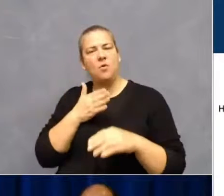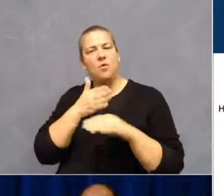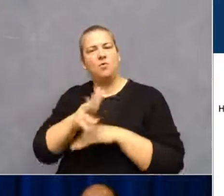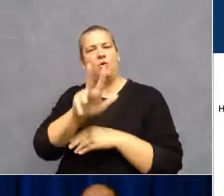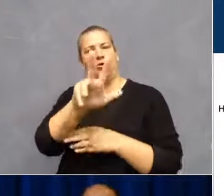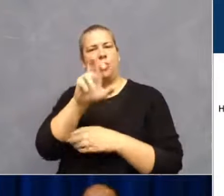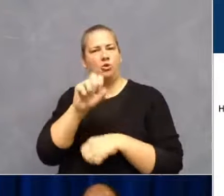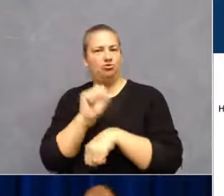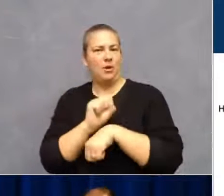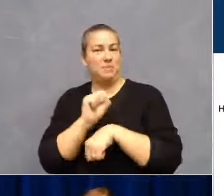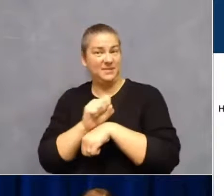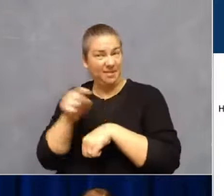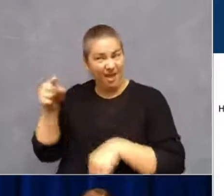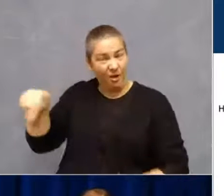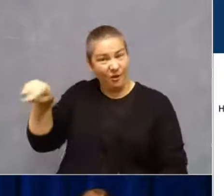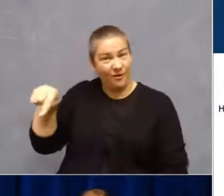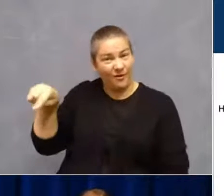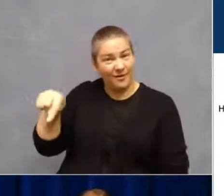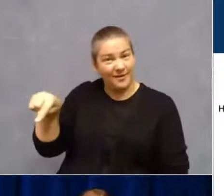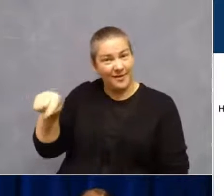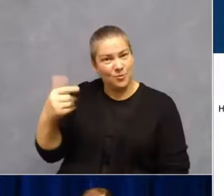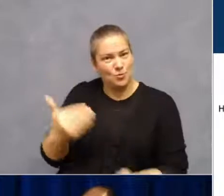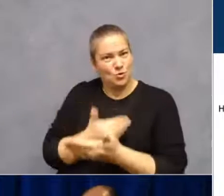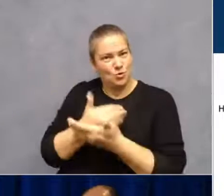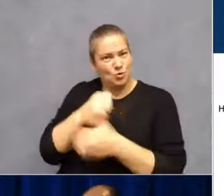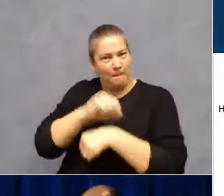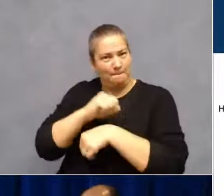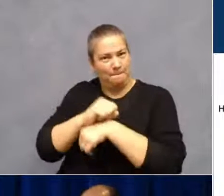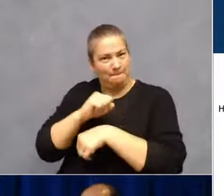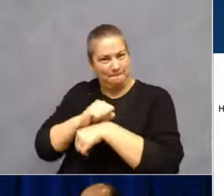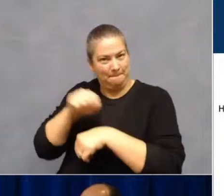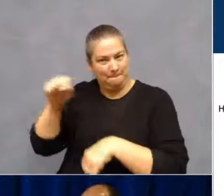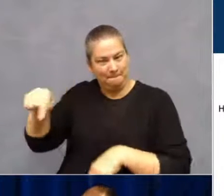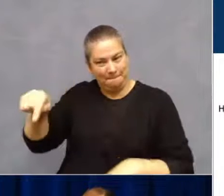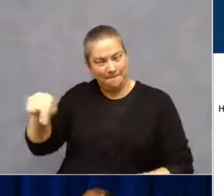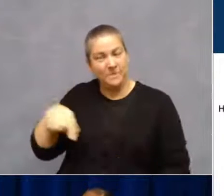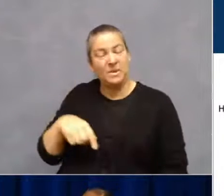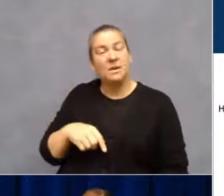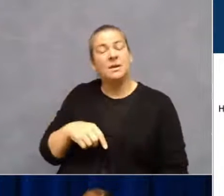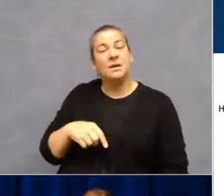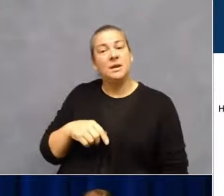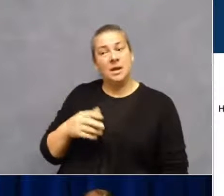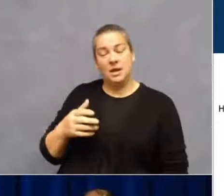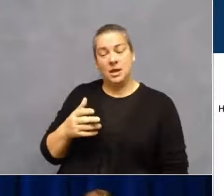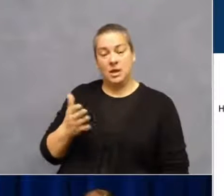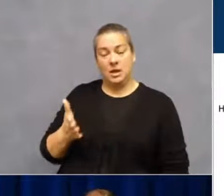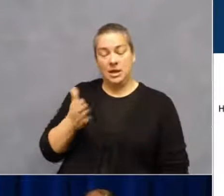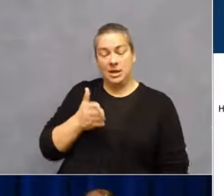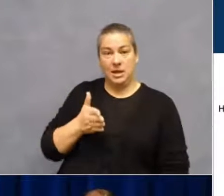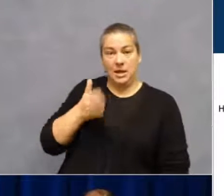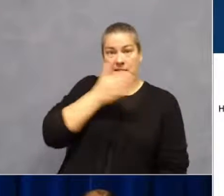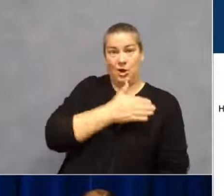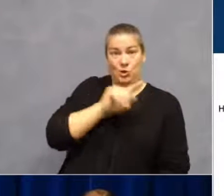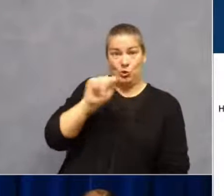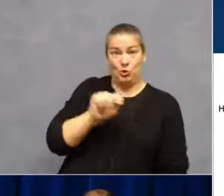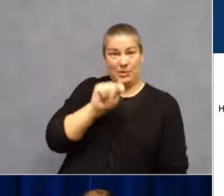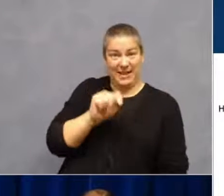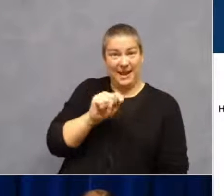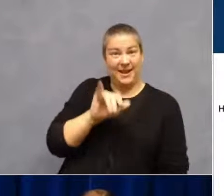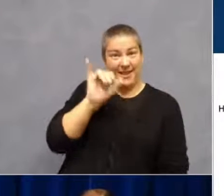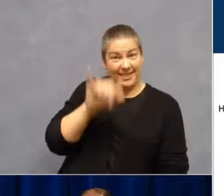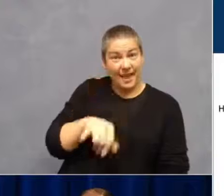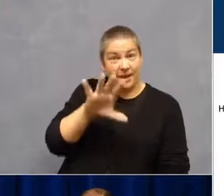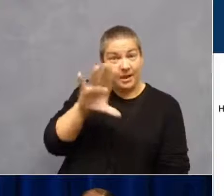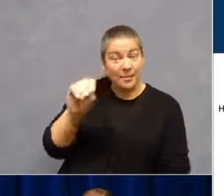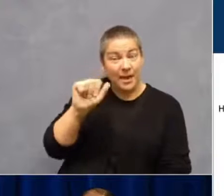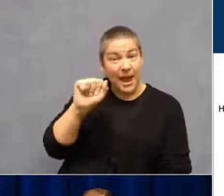for families in eastern Kentucky. Last Tuesday, the day before, the company announced the ground